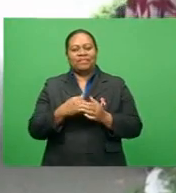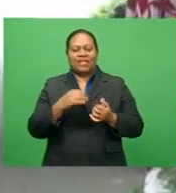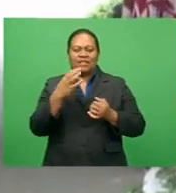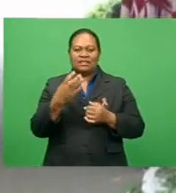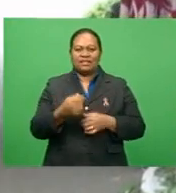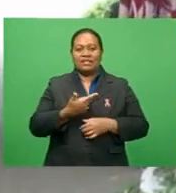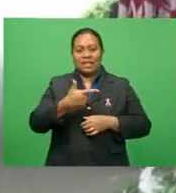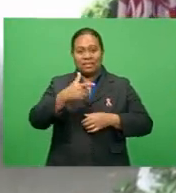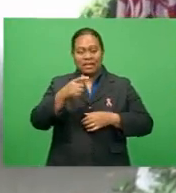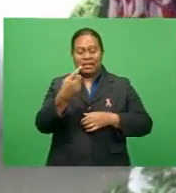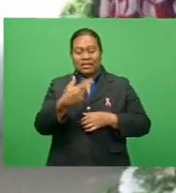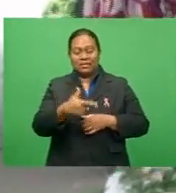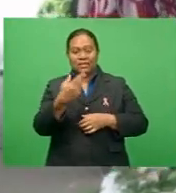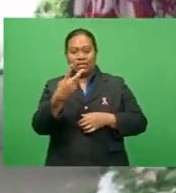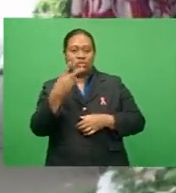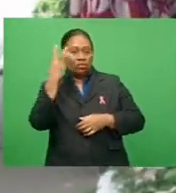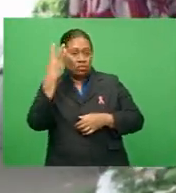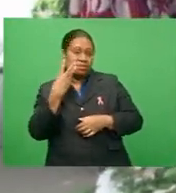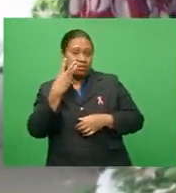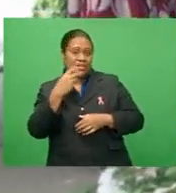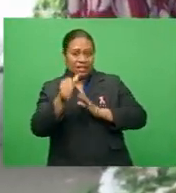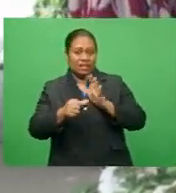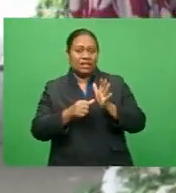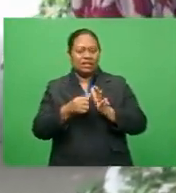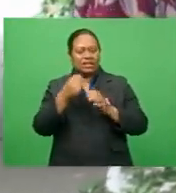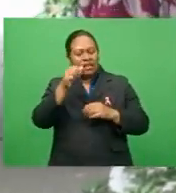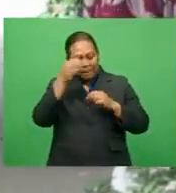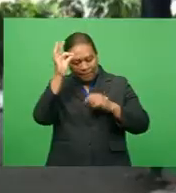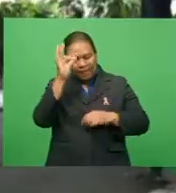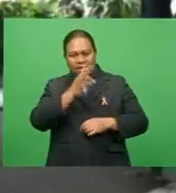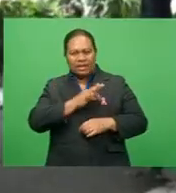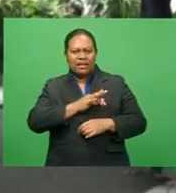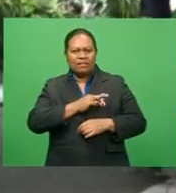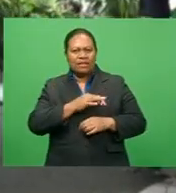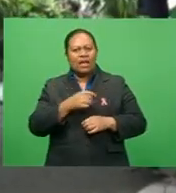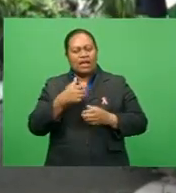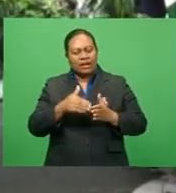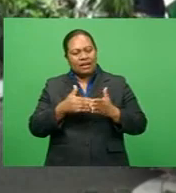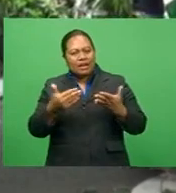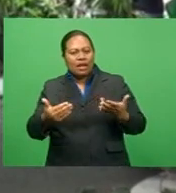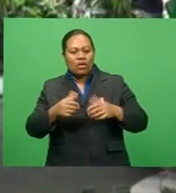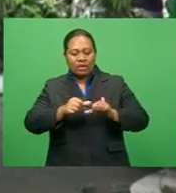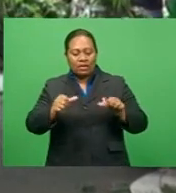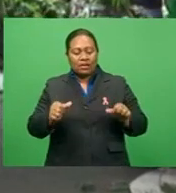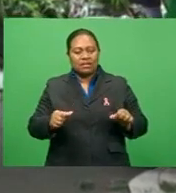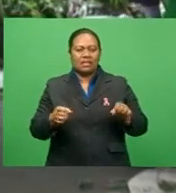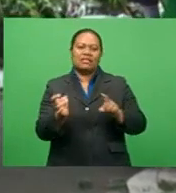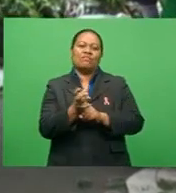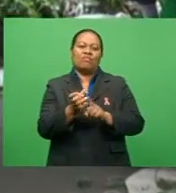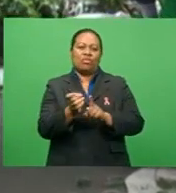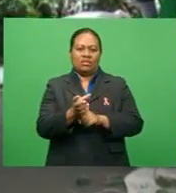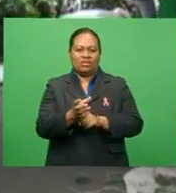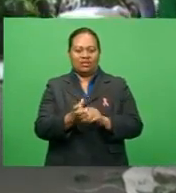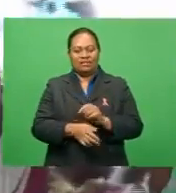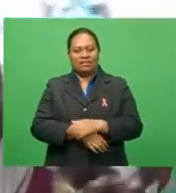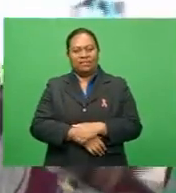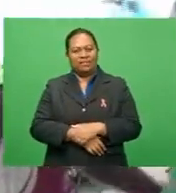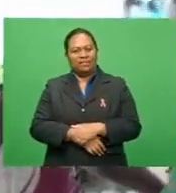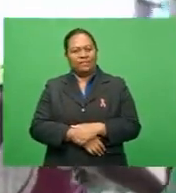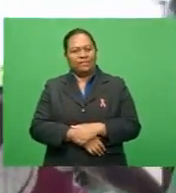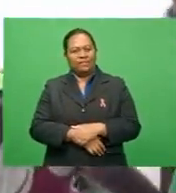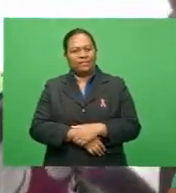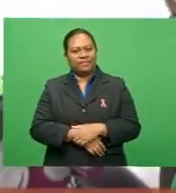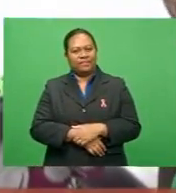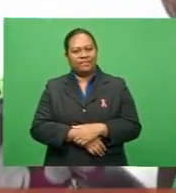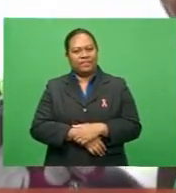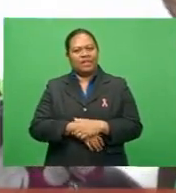72-year-old Dengiana Kuriduba believes the agriculture sector is critical in these times of uncertainty.